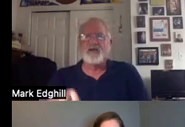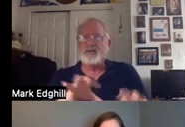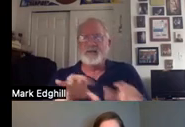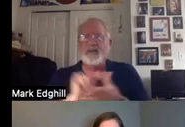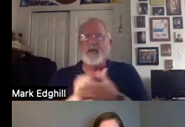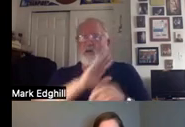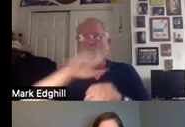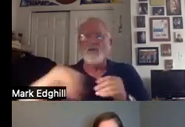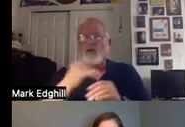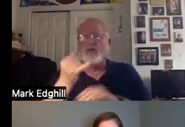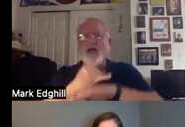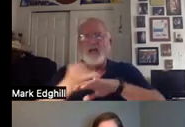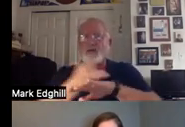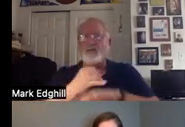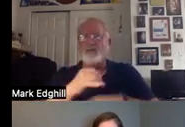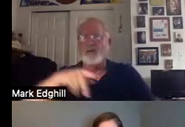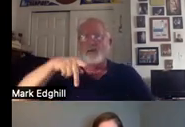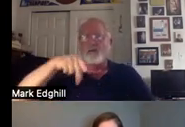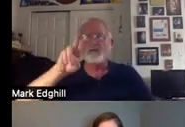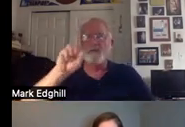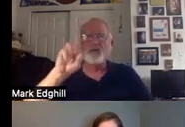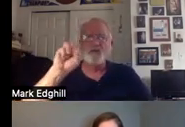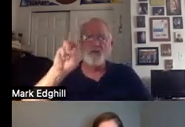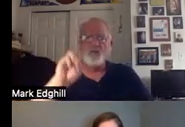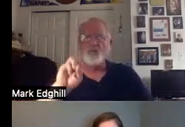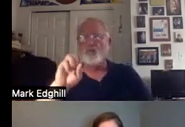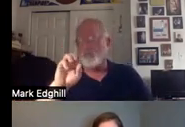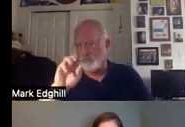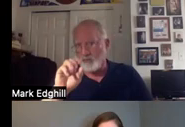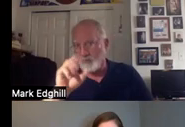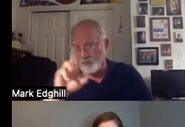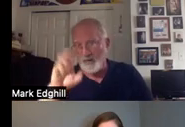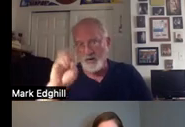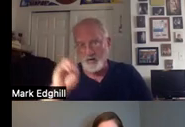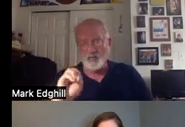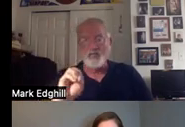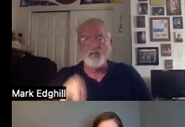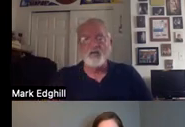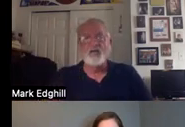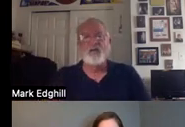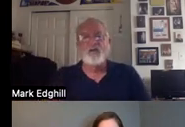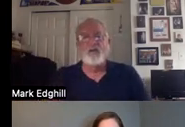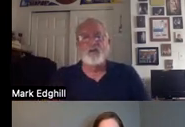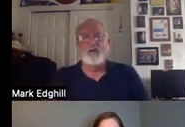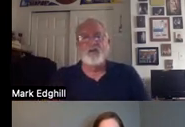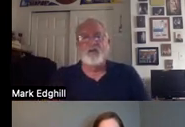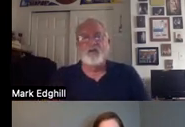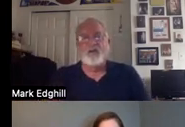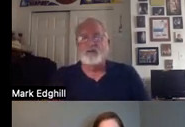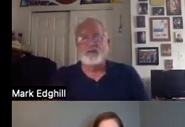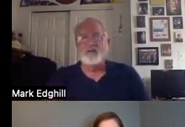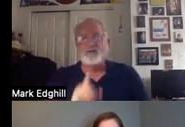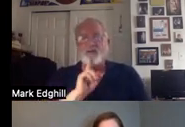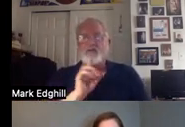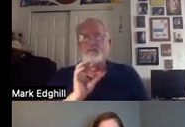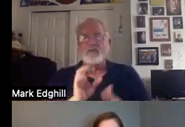thought that was so interesting. The island of Puerto Rico. And he's from just the small island of Puerto Rico.